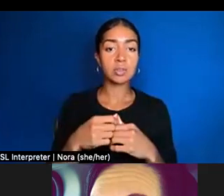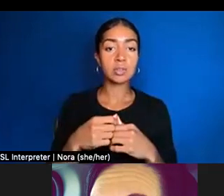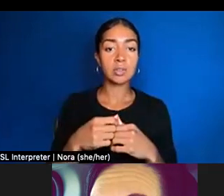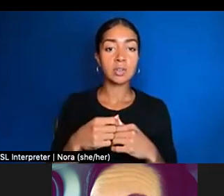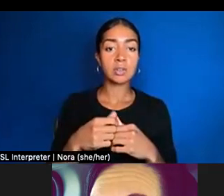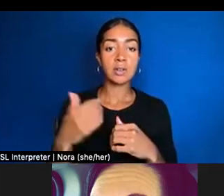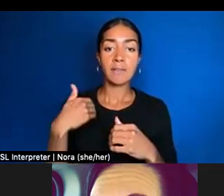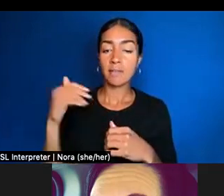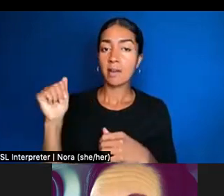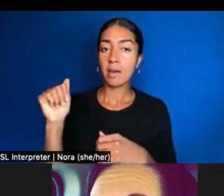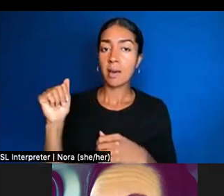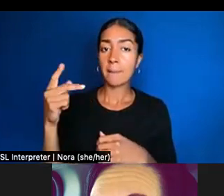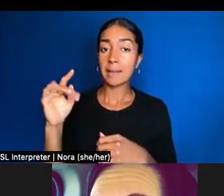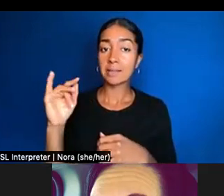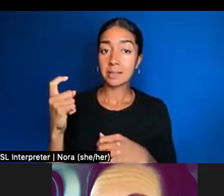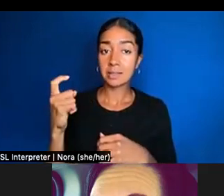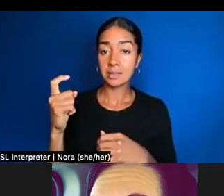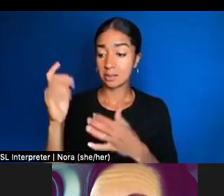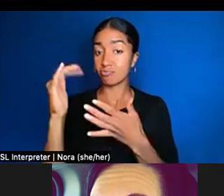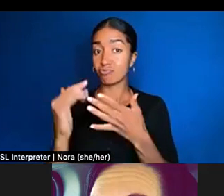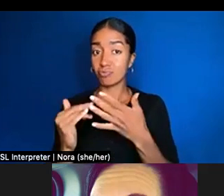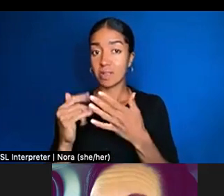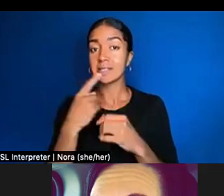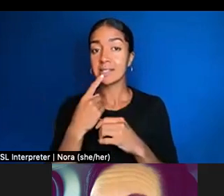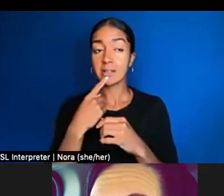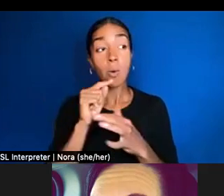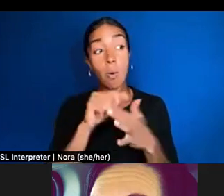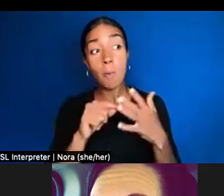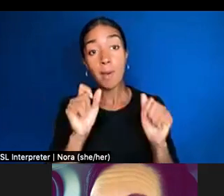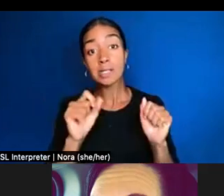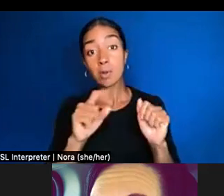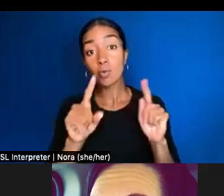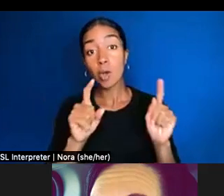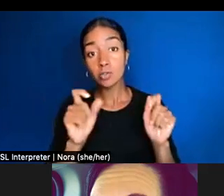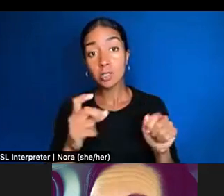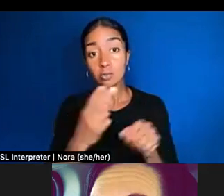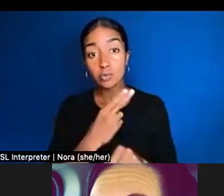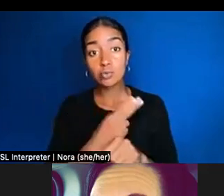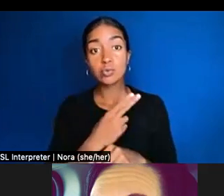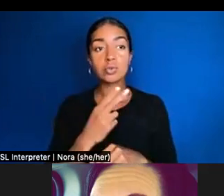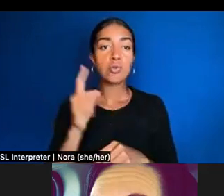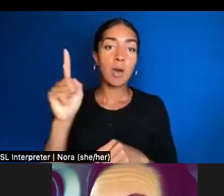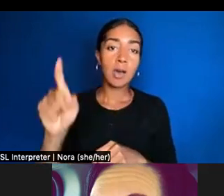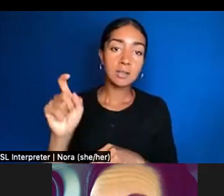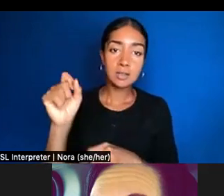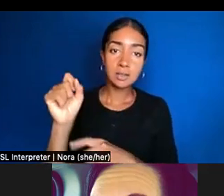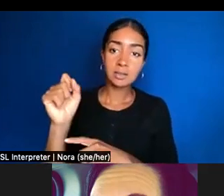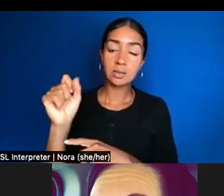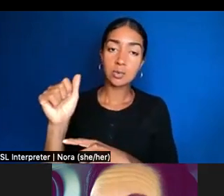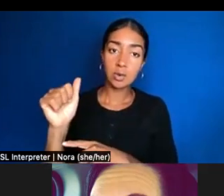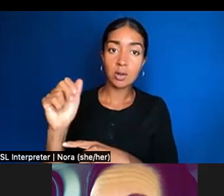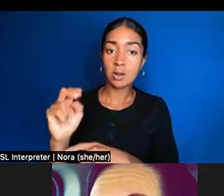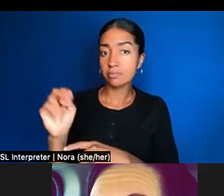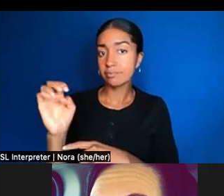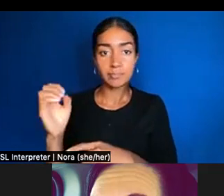just a sheet that says, you know, these are some questions that you can ask the sexual assault investigator,